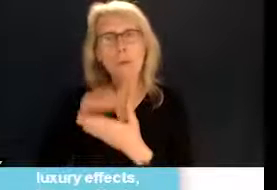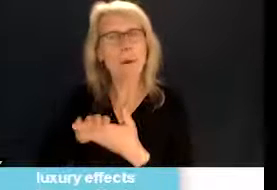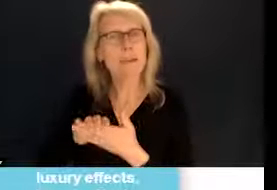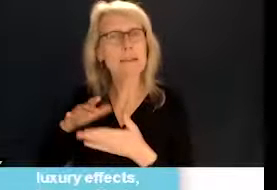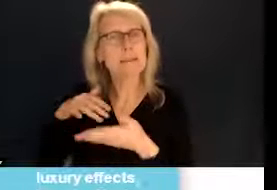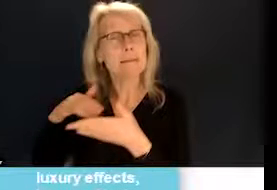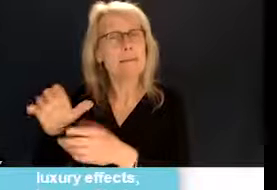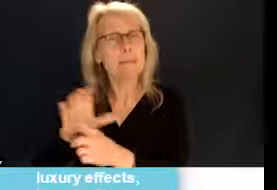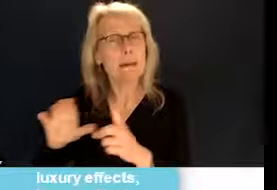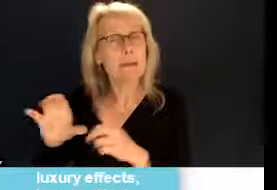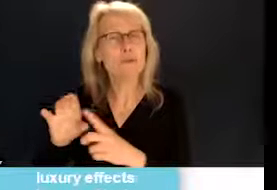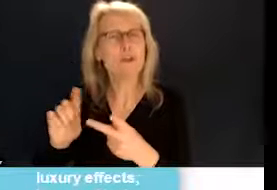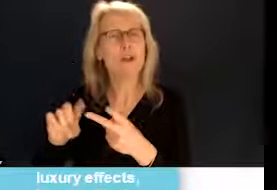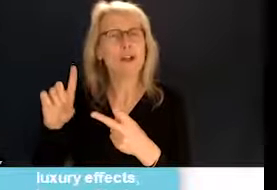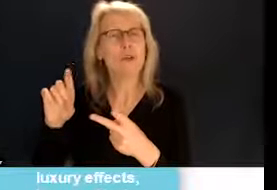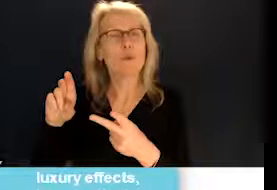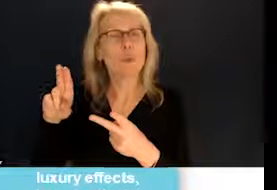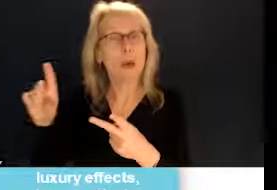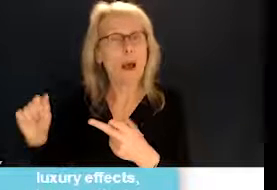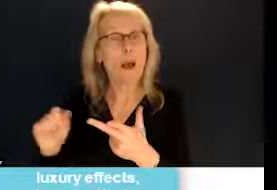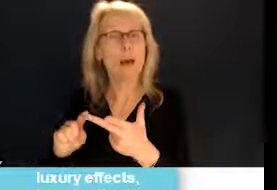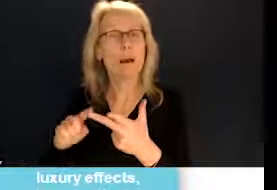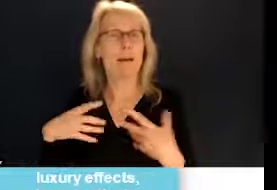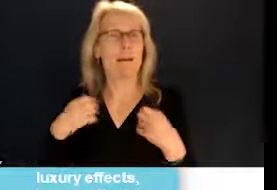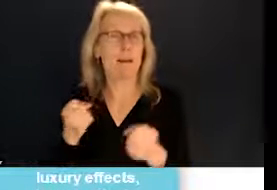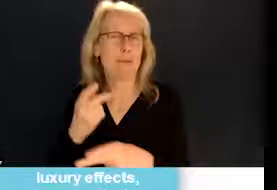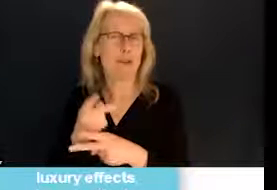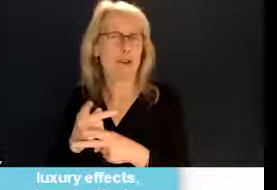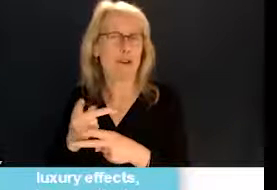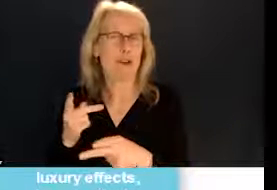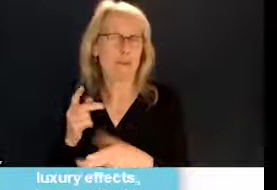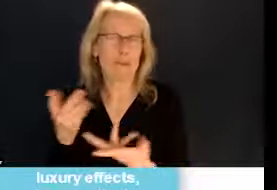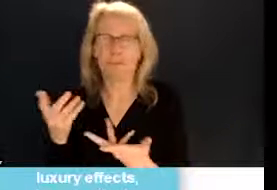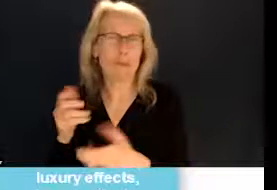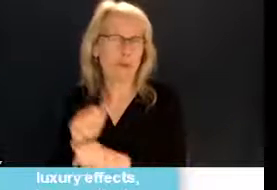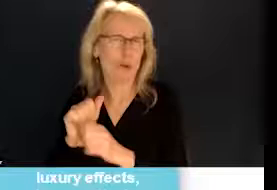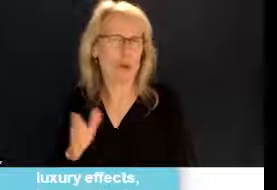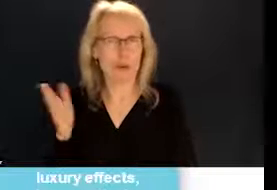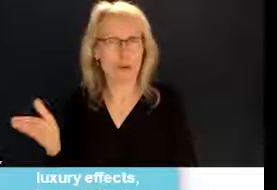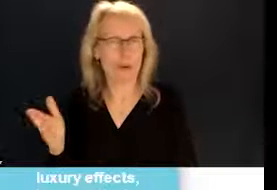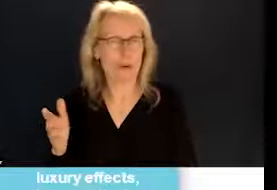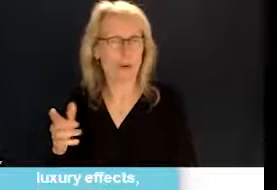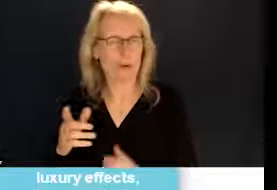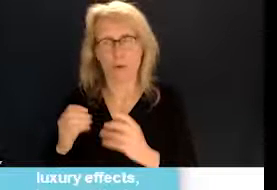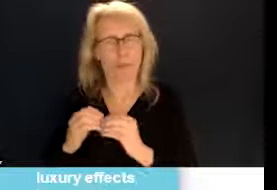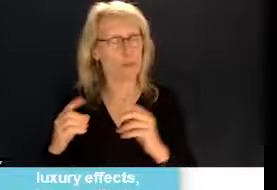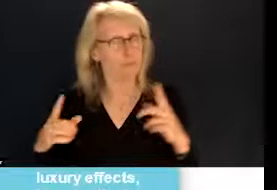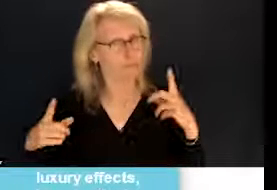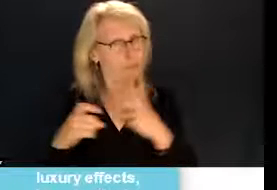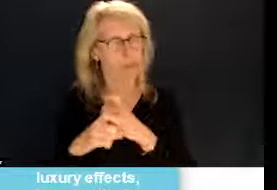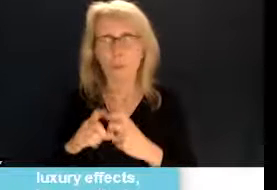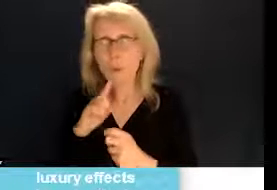anthropologist and a doula and a healthcare practitioner, that is infinitely harder. And yet we each have our roles to